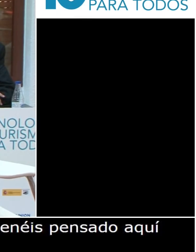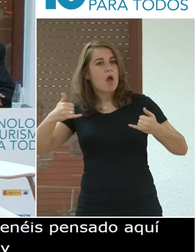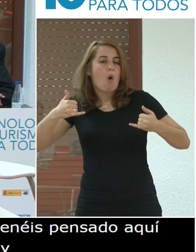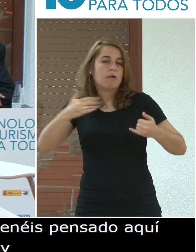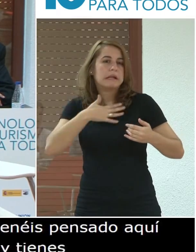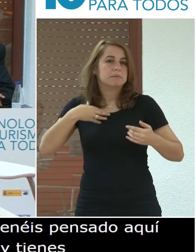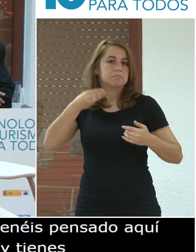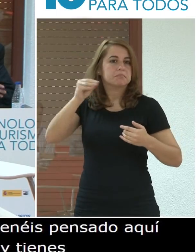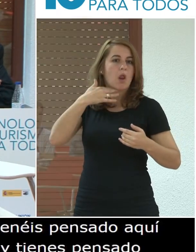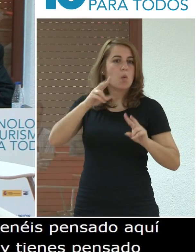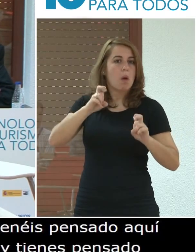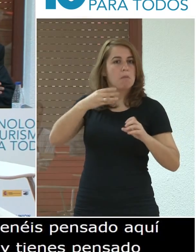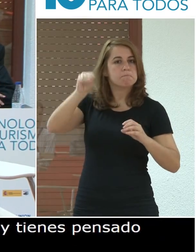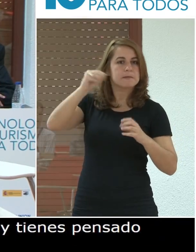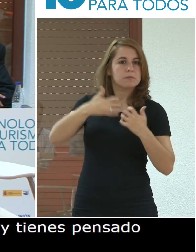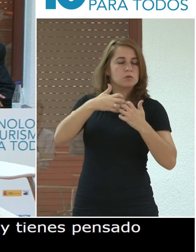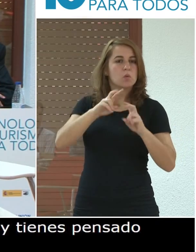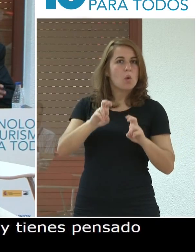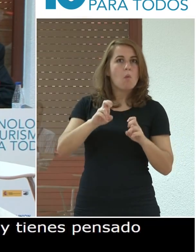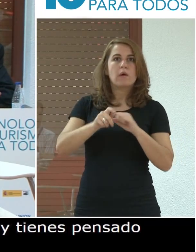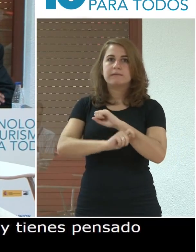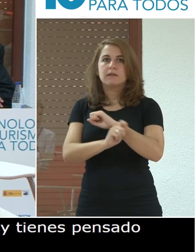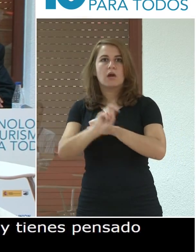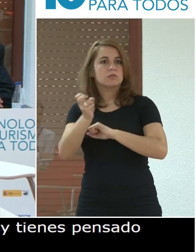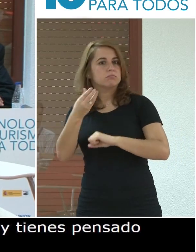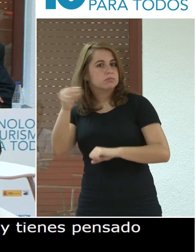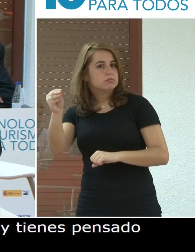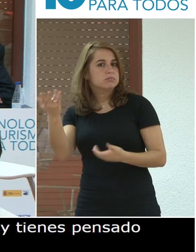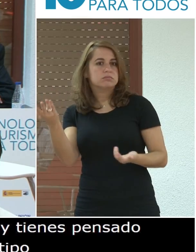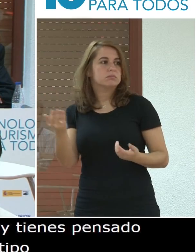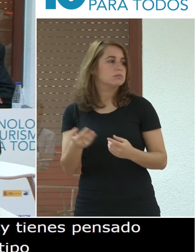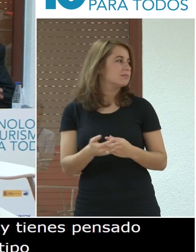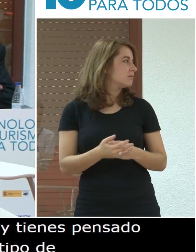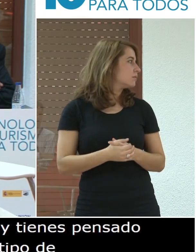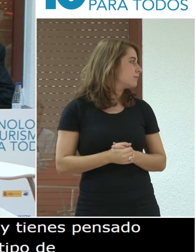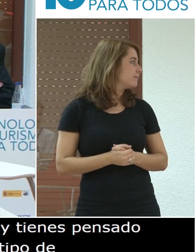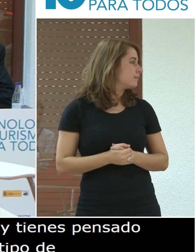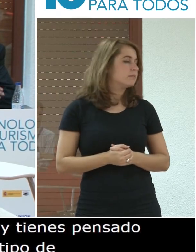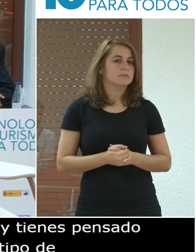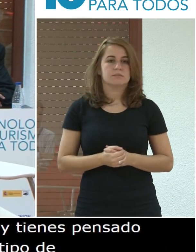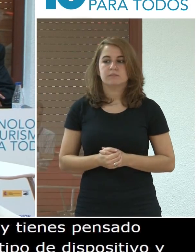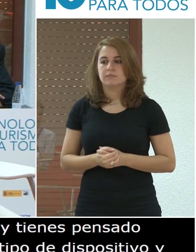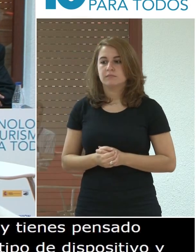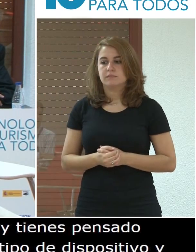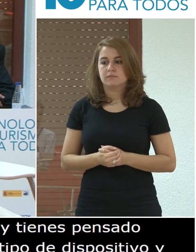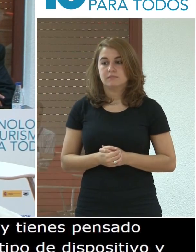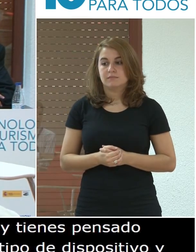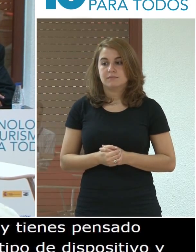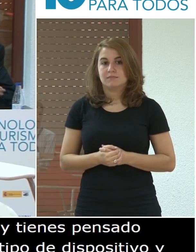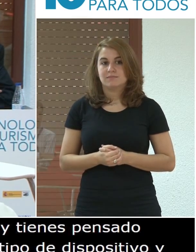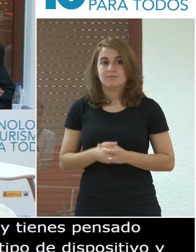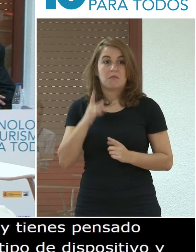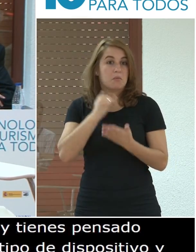to be working with that? Are you going to include other devices? Do you have another strategy? Are